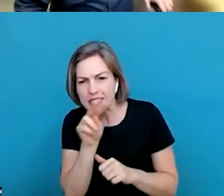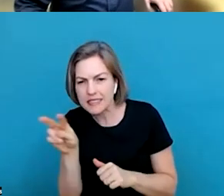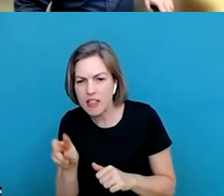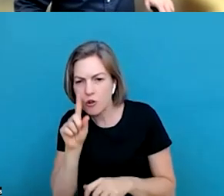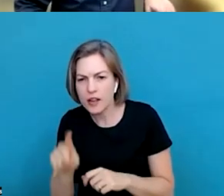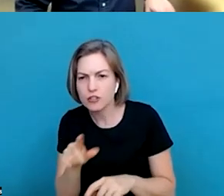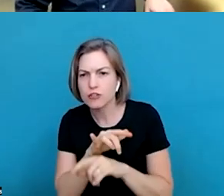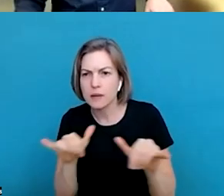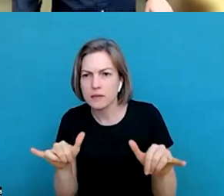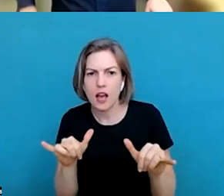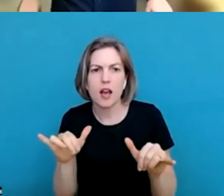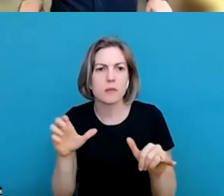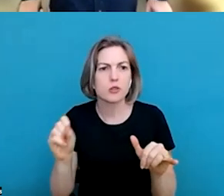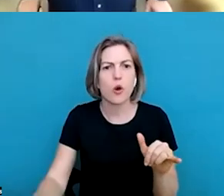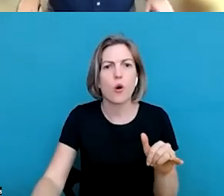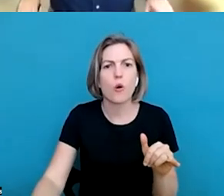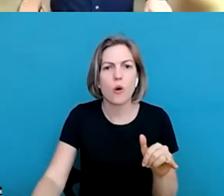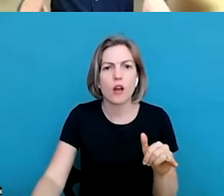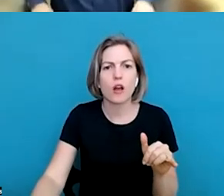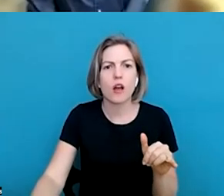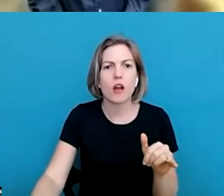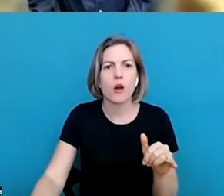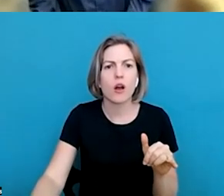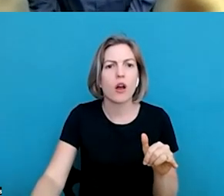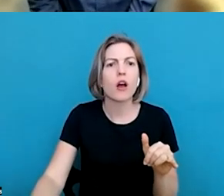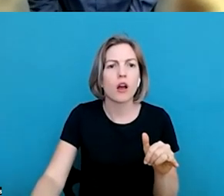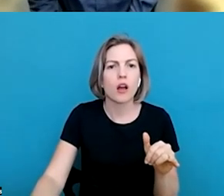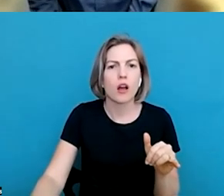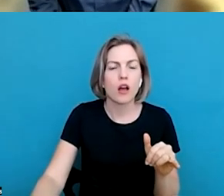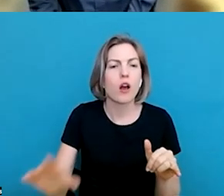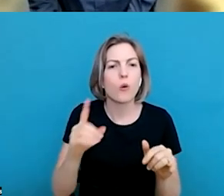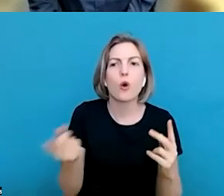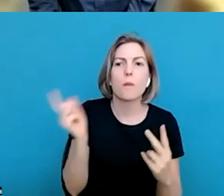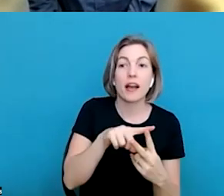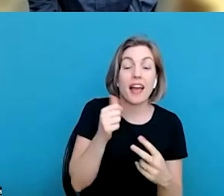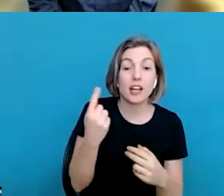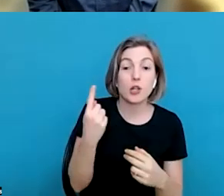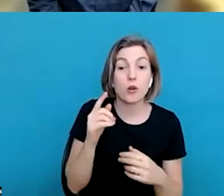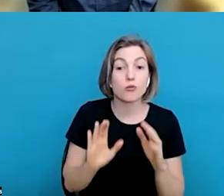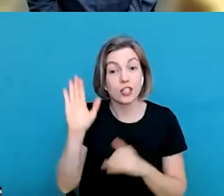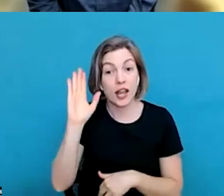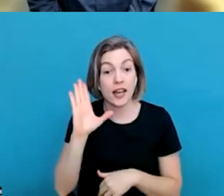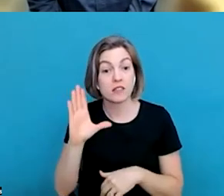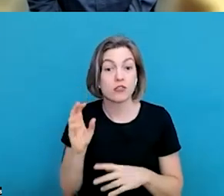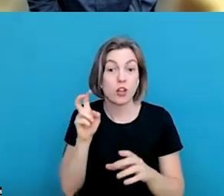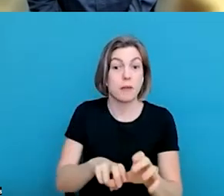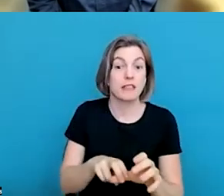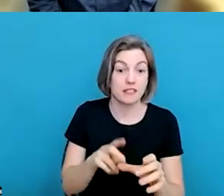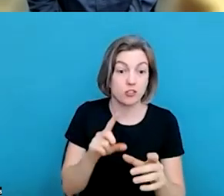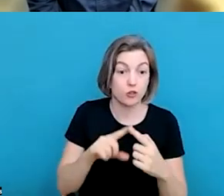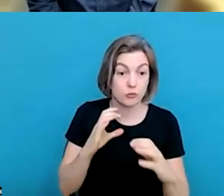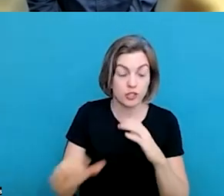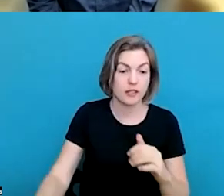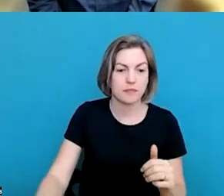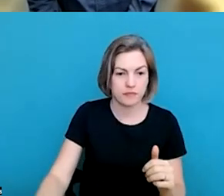also. But let me loop back and say, anybody raise your hand and jump in to communicate, because we've been around